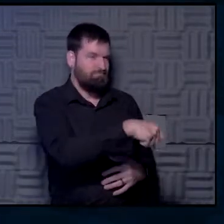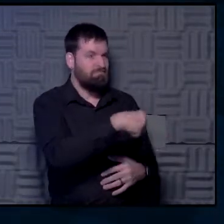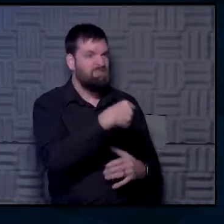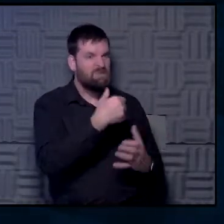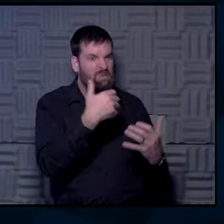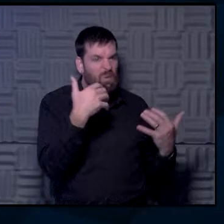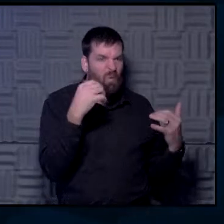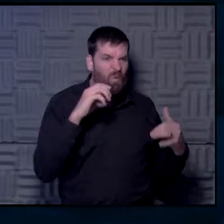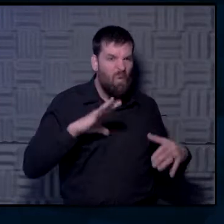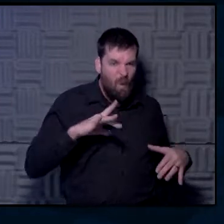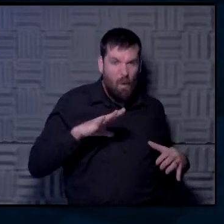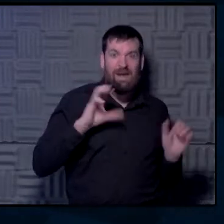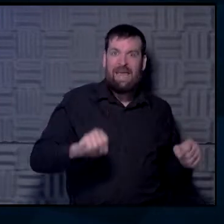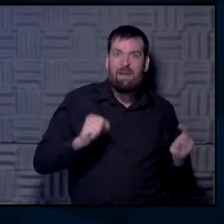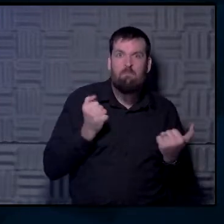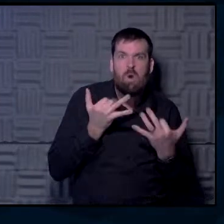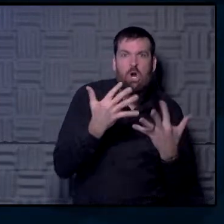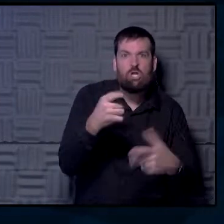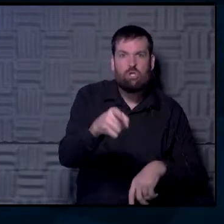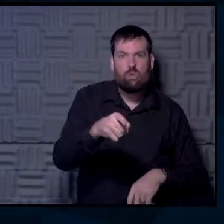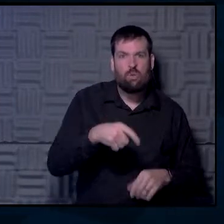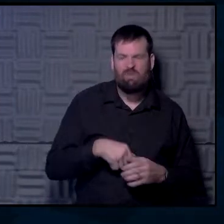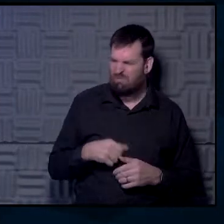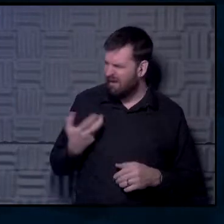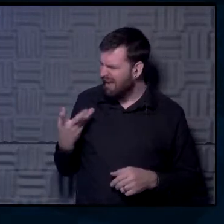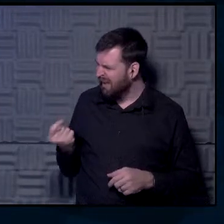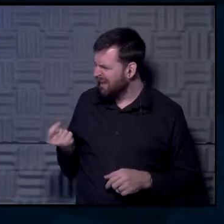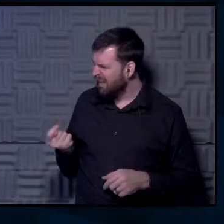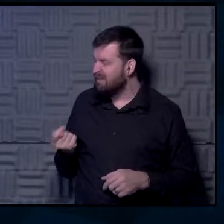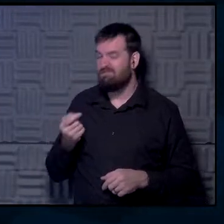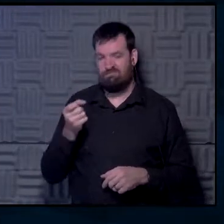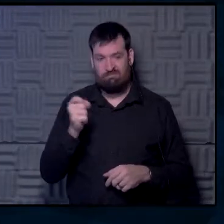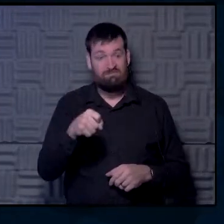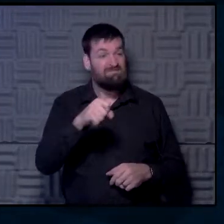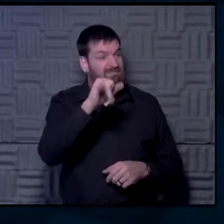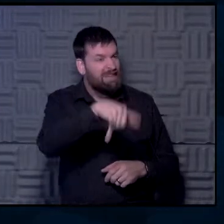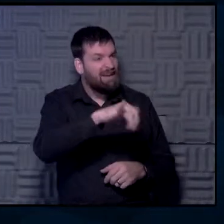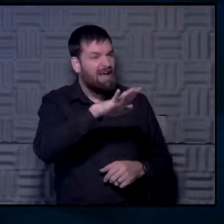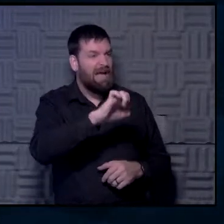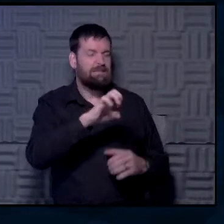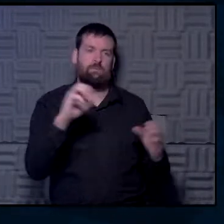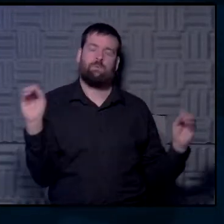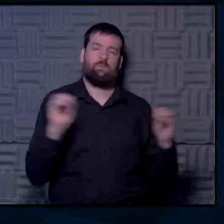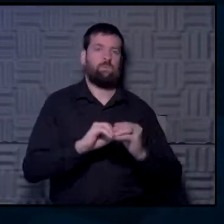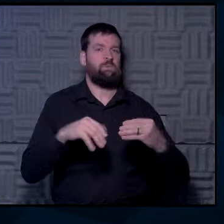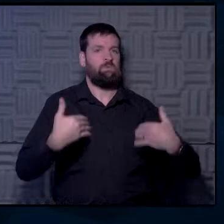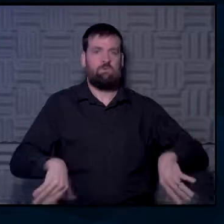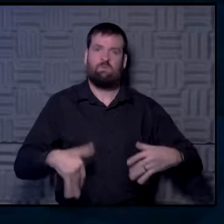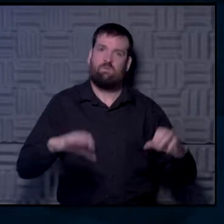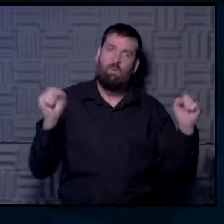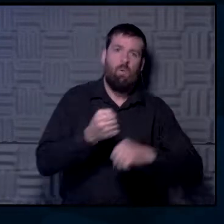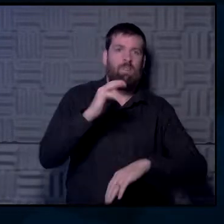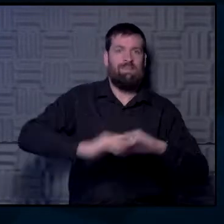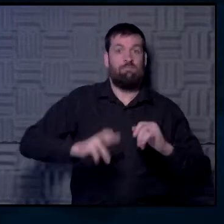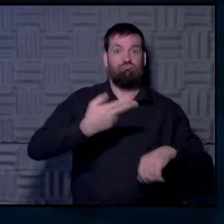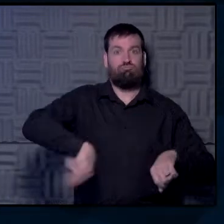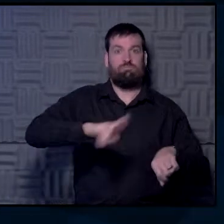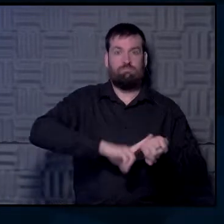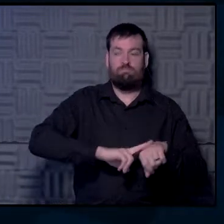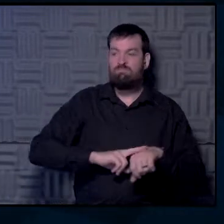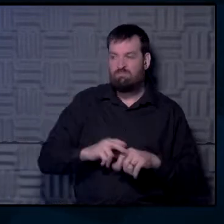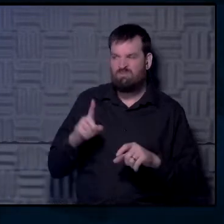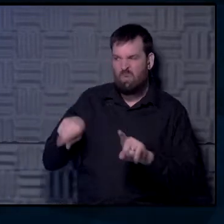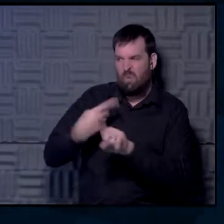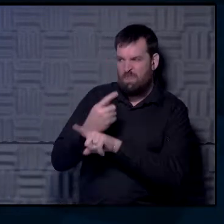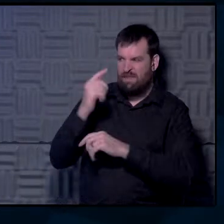so cool it could burn you. Huh? This ice is much colder than regular ice. Only adults should handle dry